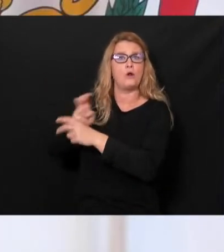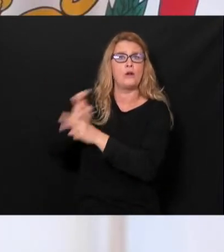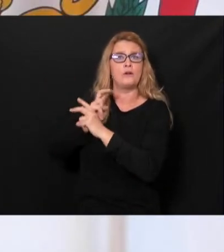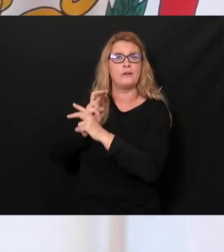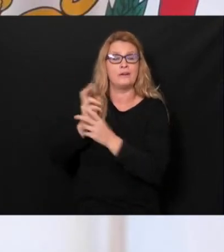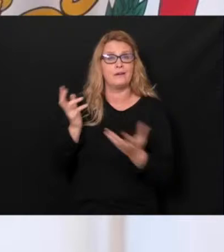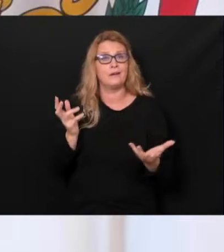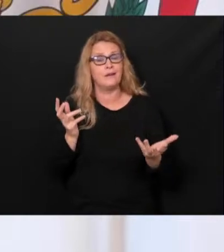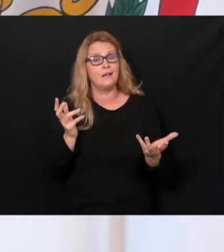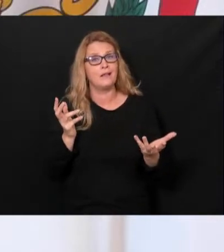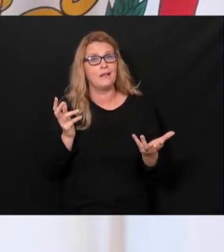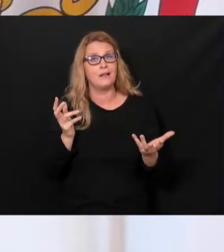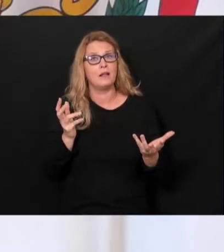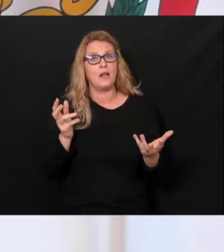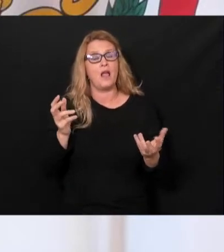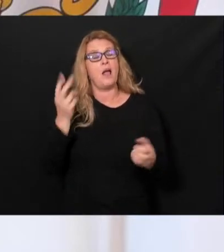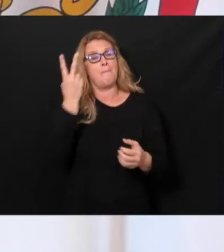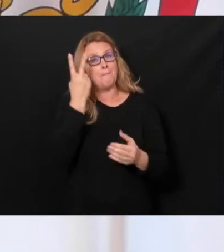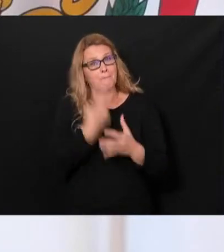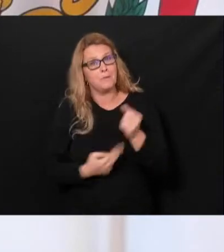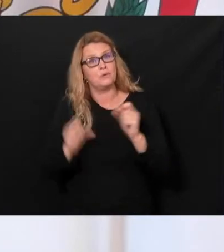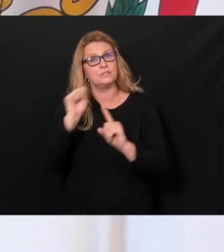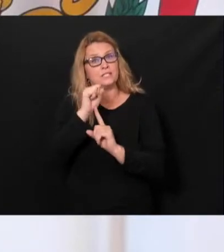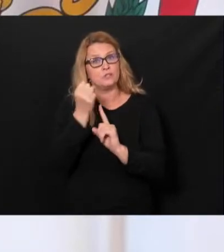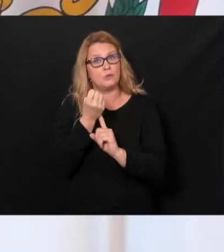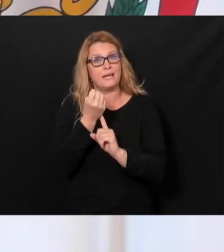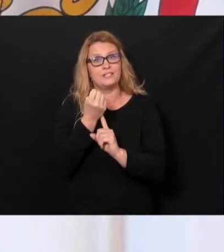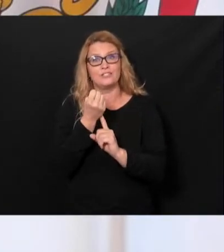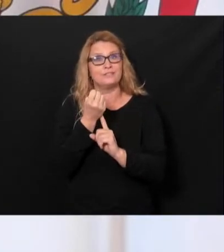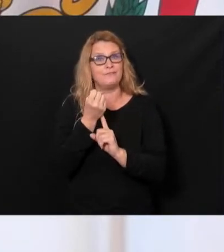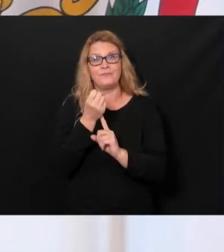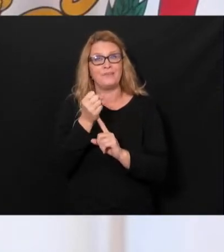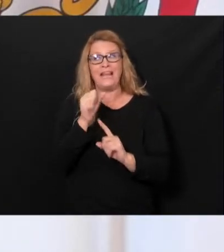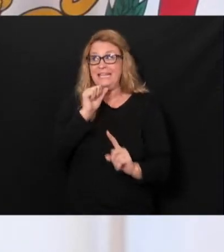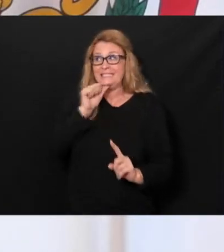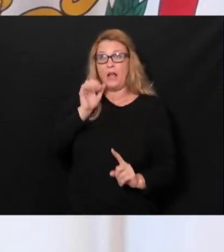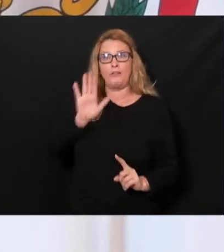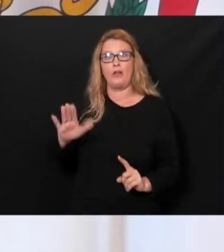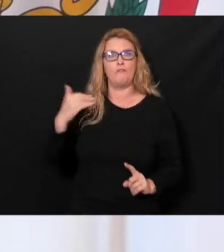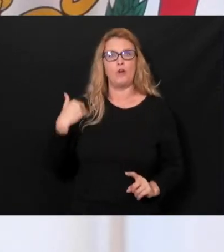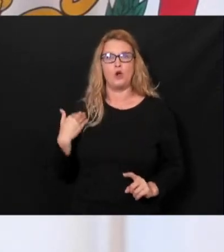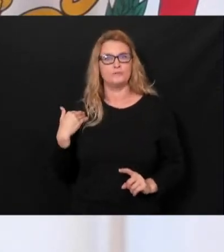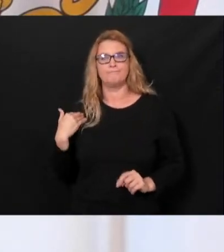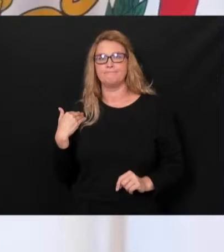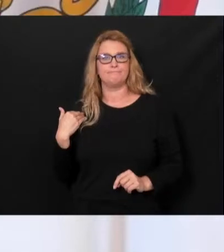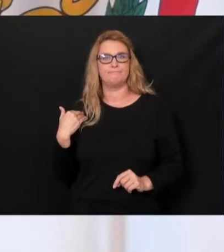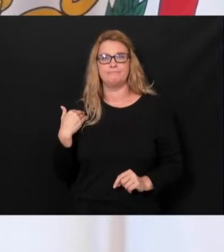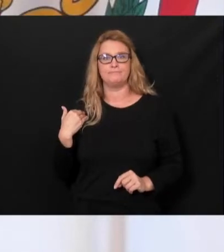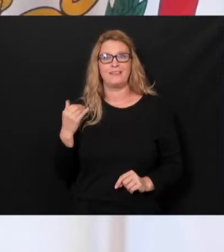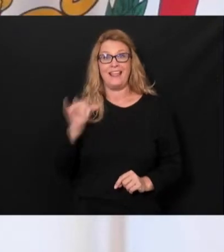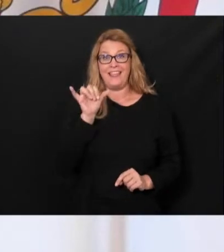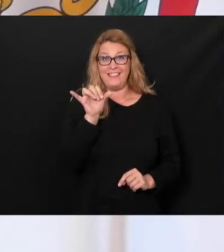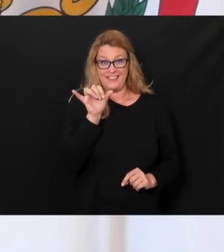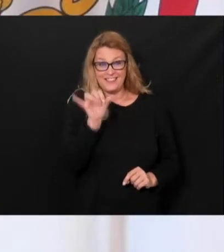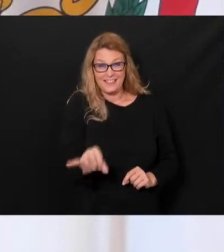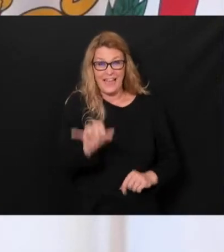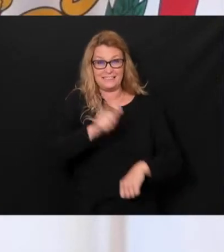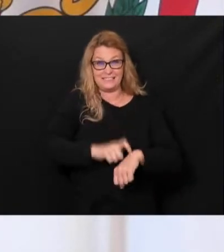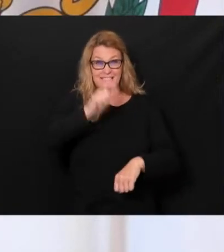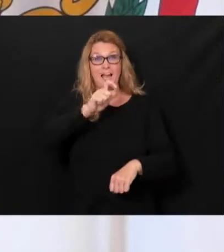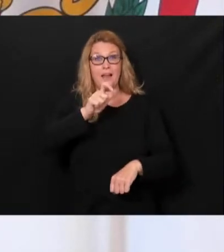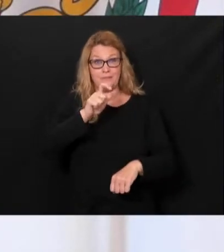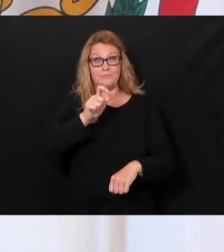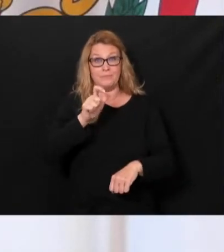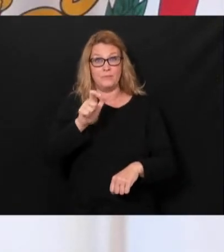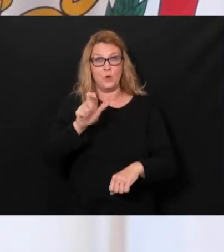open. And in both cases, this wasn't their fault. And that's the point in time when